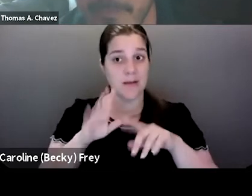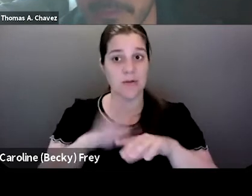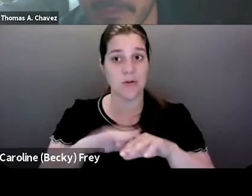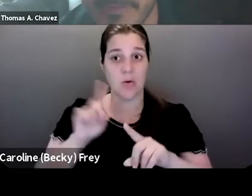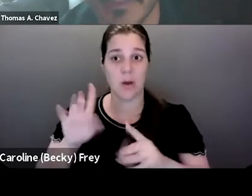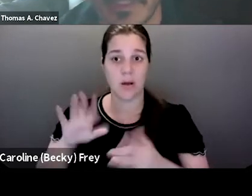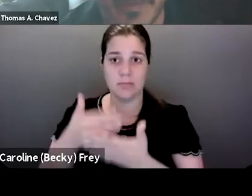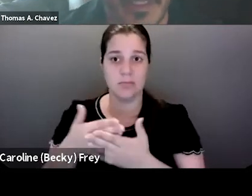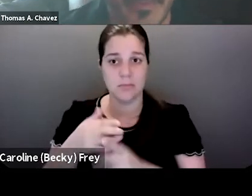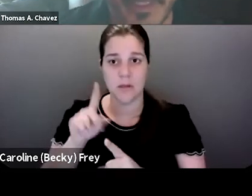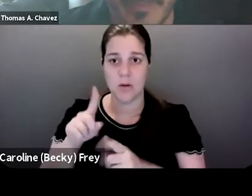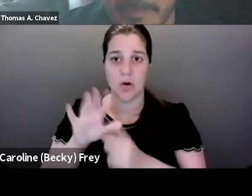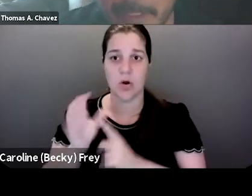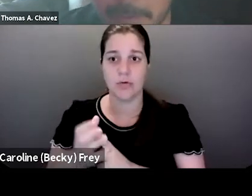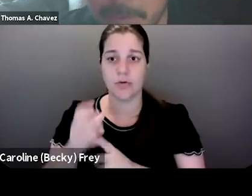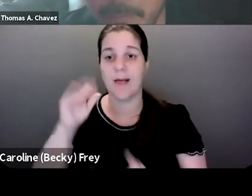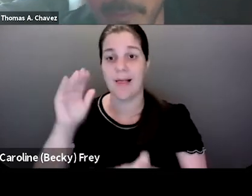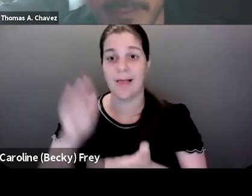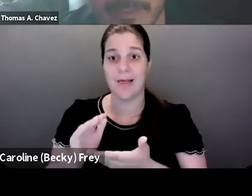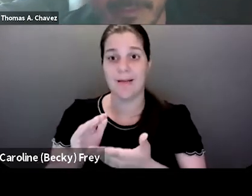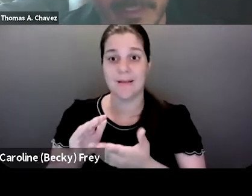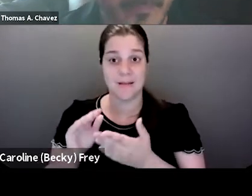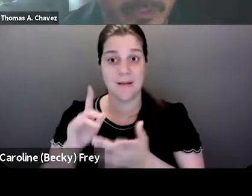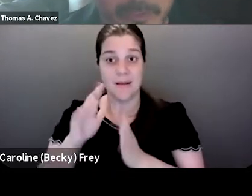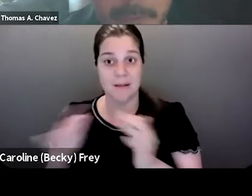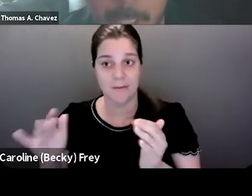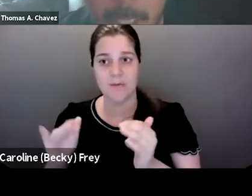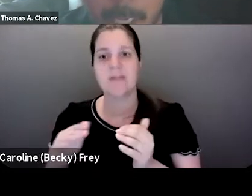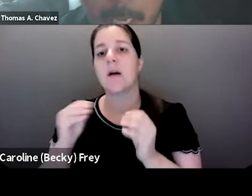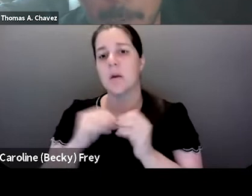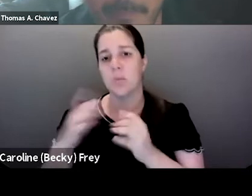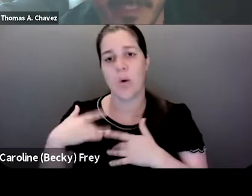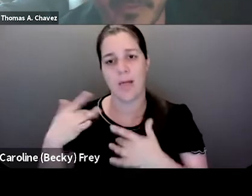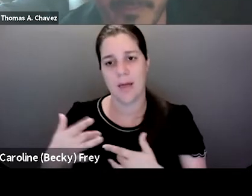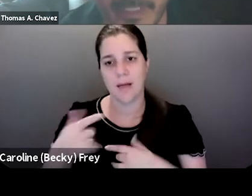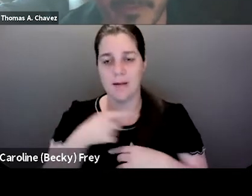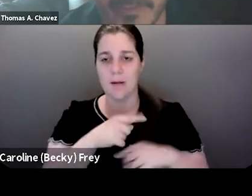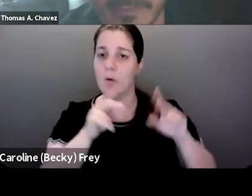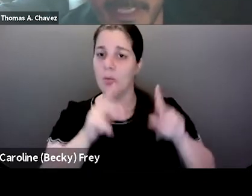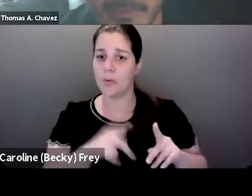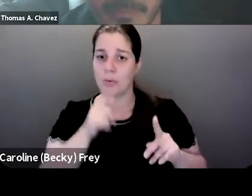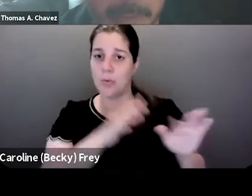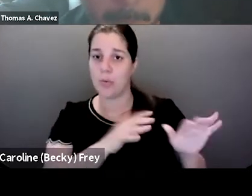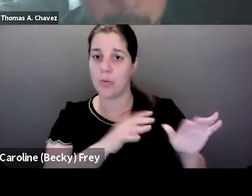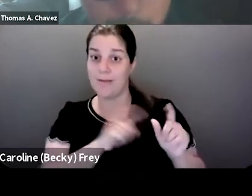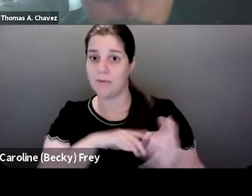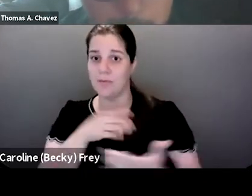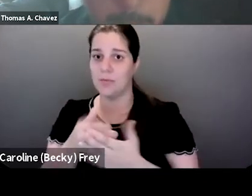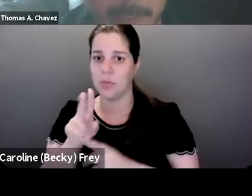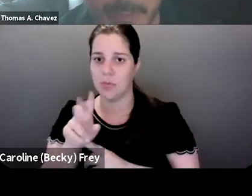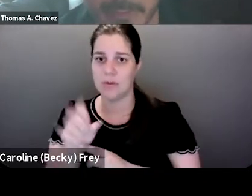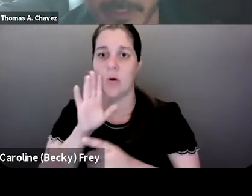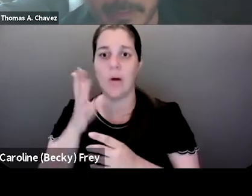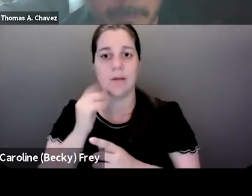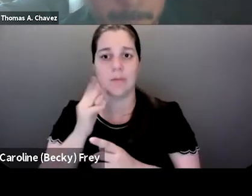less diversity there is in an area where they migrate to, the more likely the individuals of a minoritized status will experience